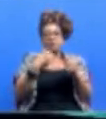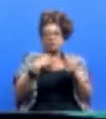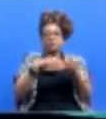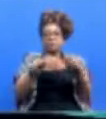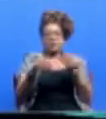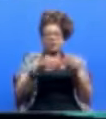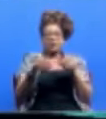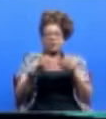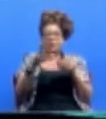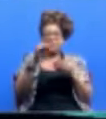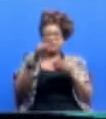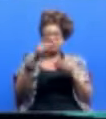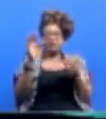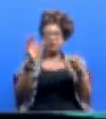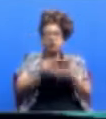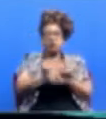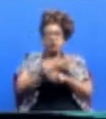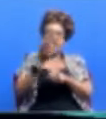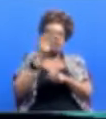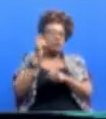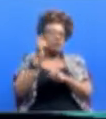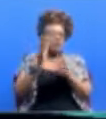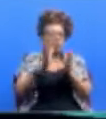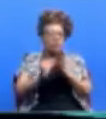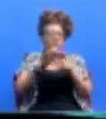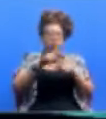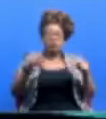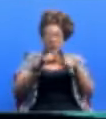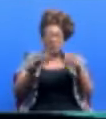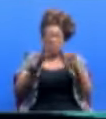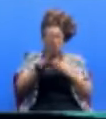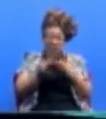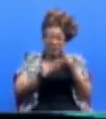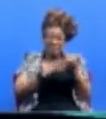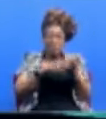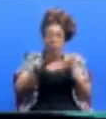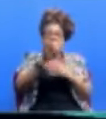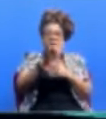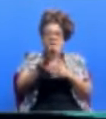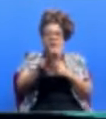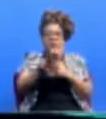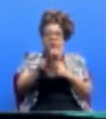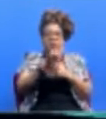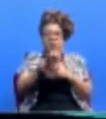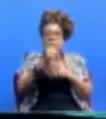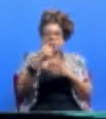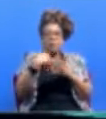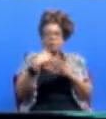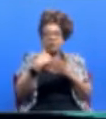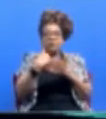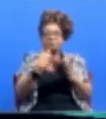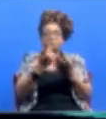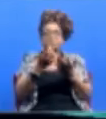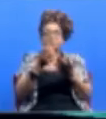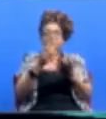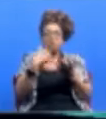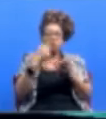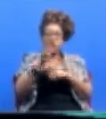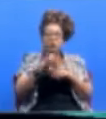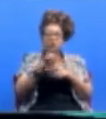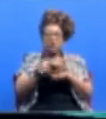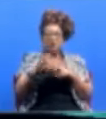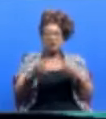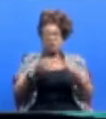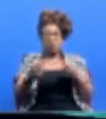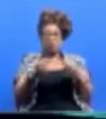of Smokies and boiled eggs. But do you know that some of the Smokies and Mayai vendors in Kenya are swapping charcoal for sunshine